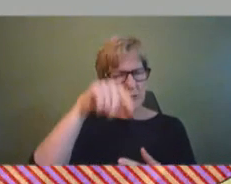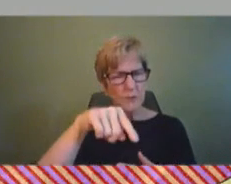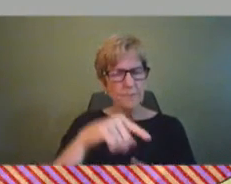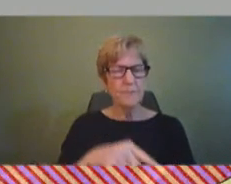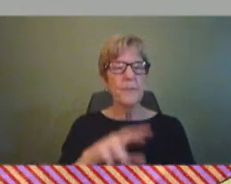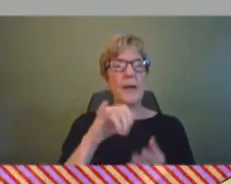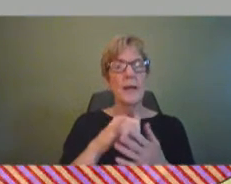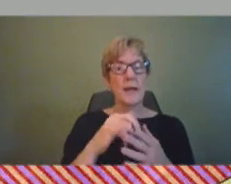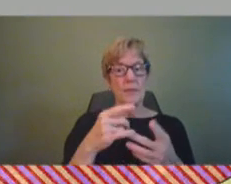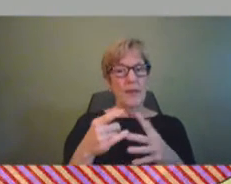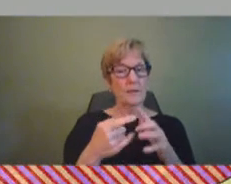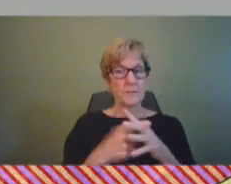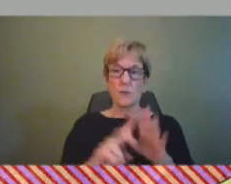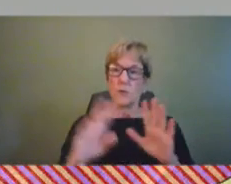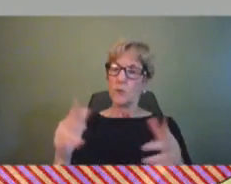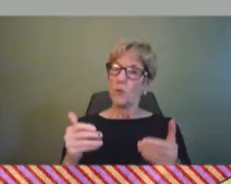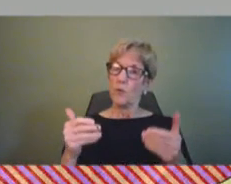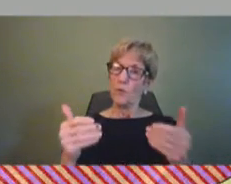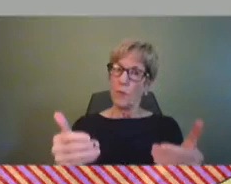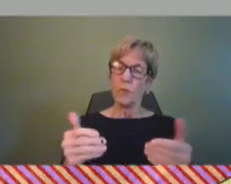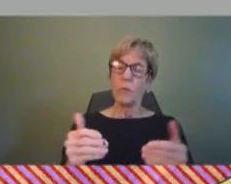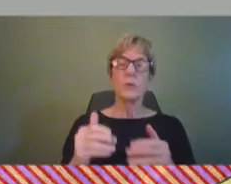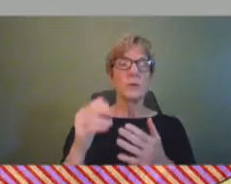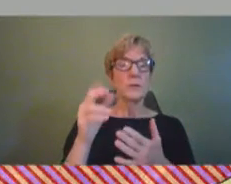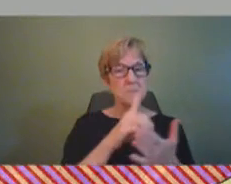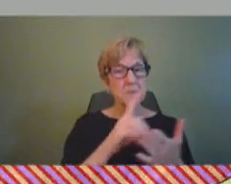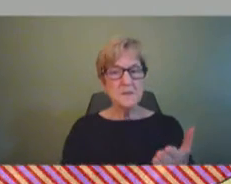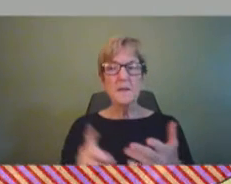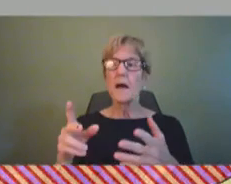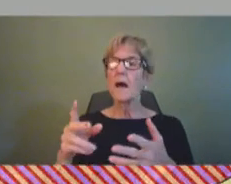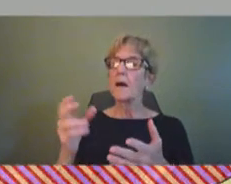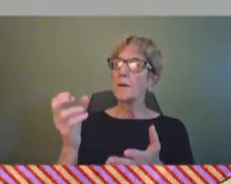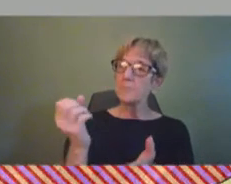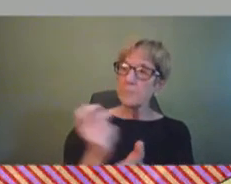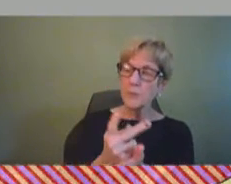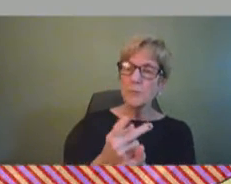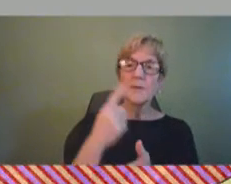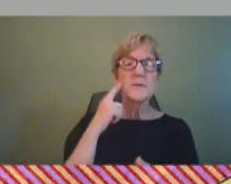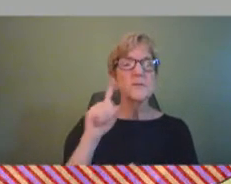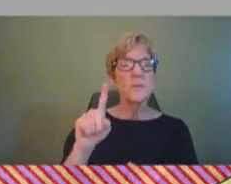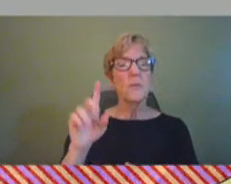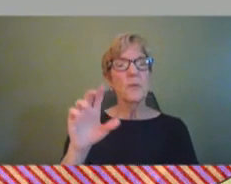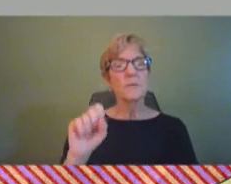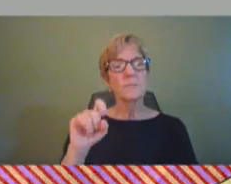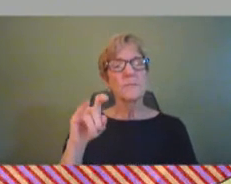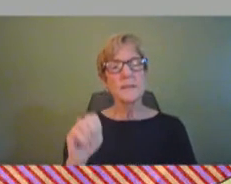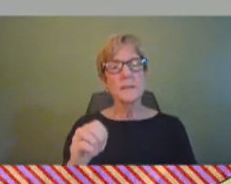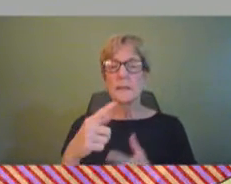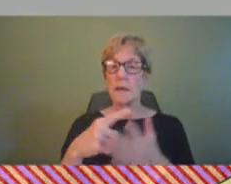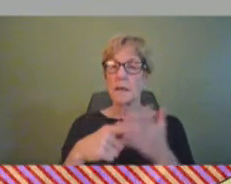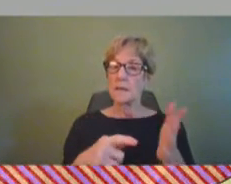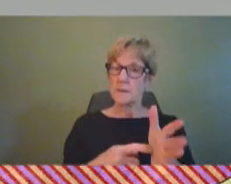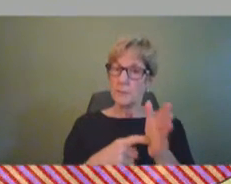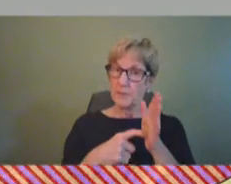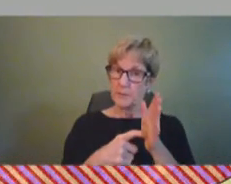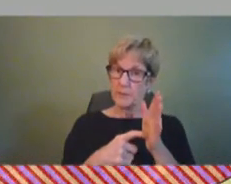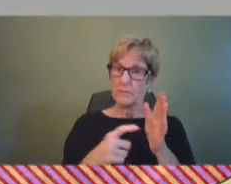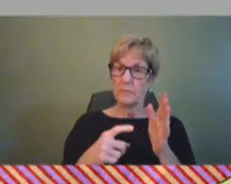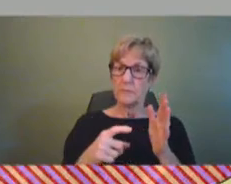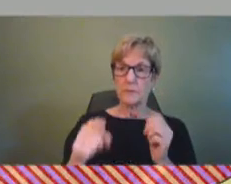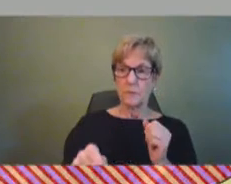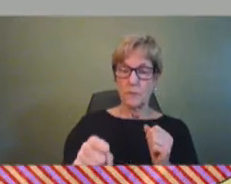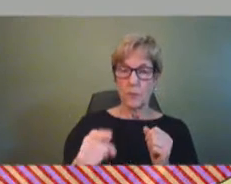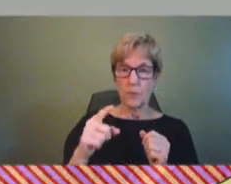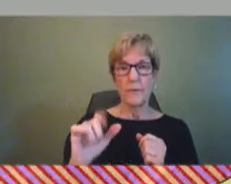forward with getting into design and permitting for uh their site some of the standards that were intended for the type of